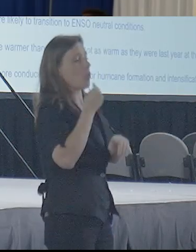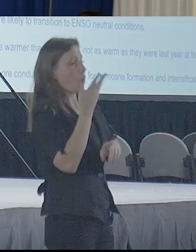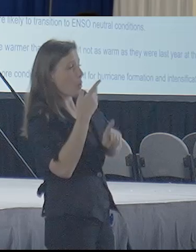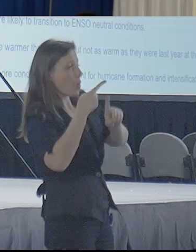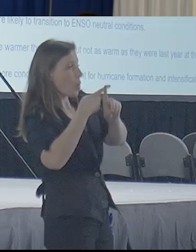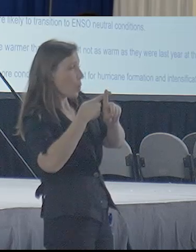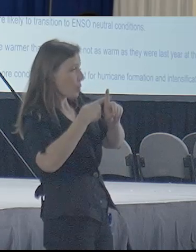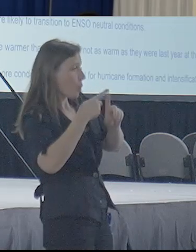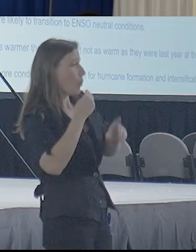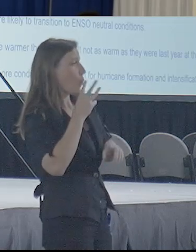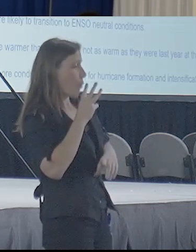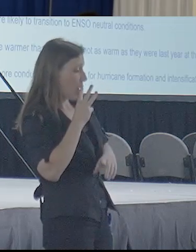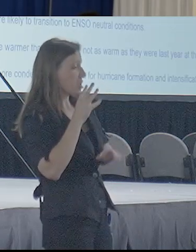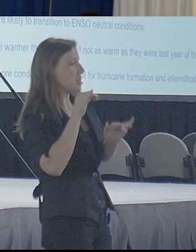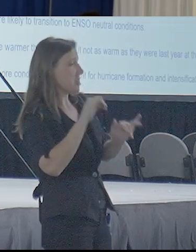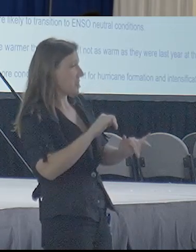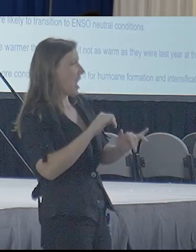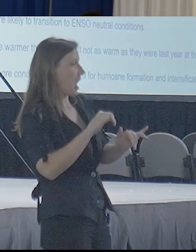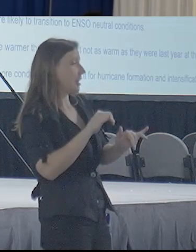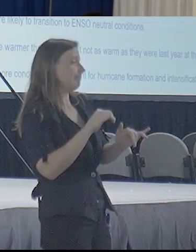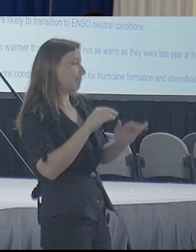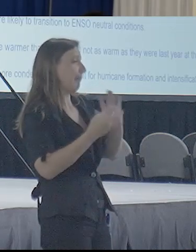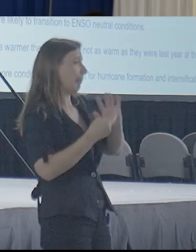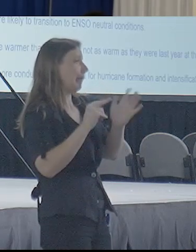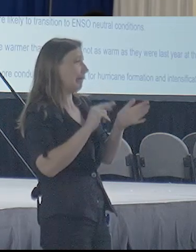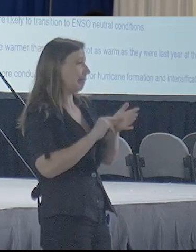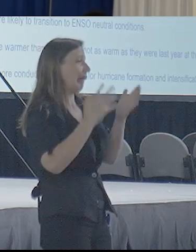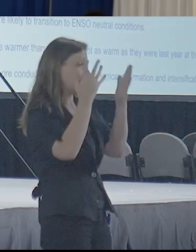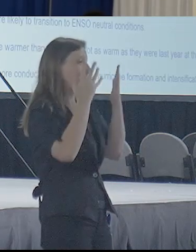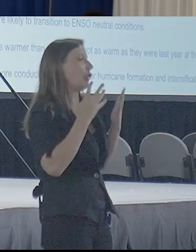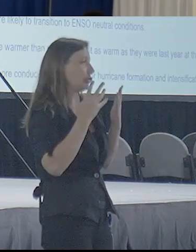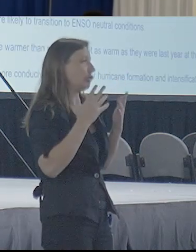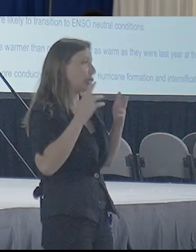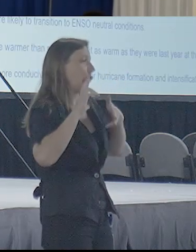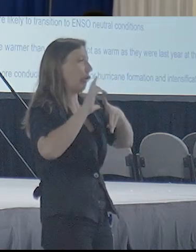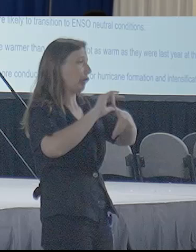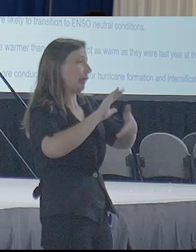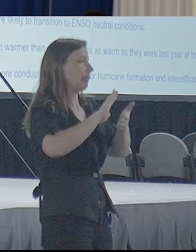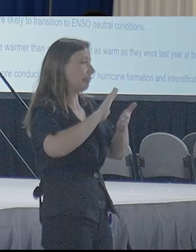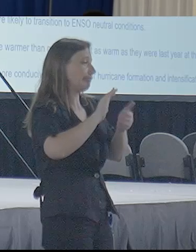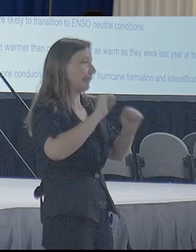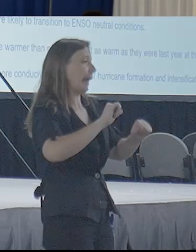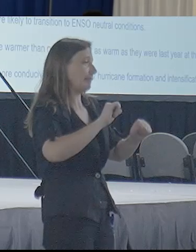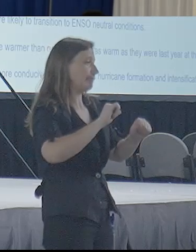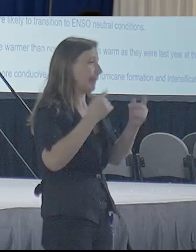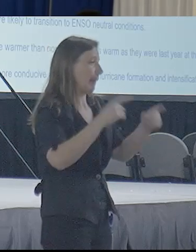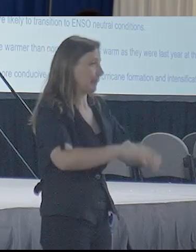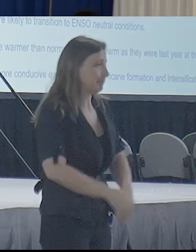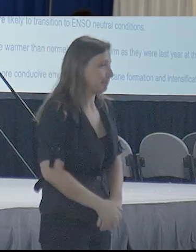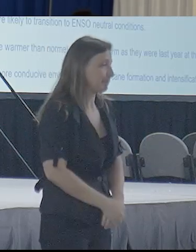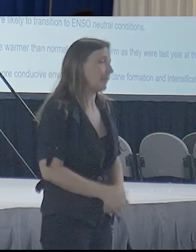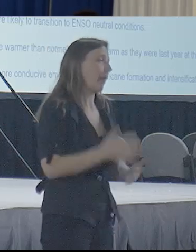Atlantic, that is a conducive environment, unfortunately, for hurricane formation intensification. So that's the reason for the above